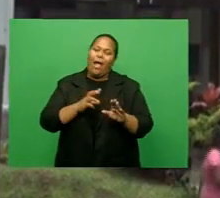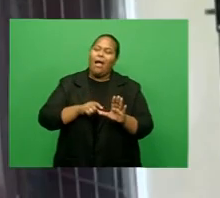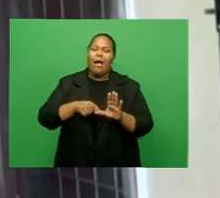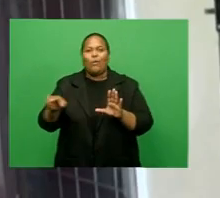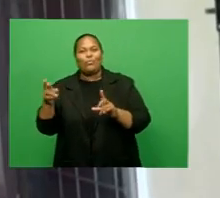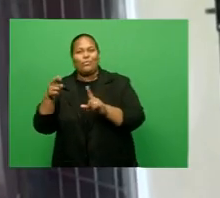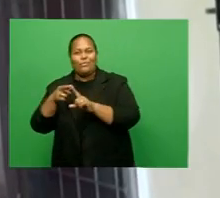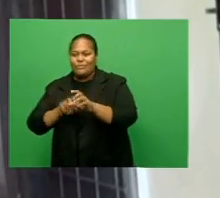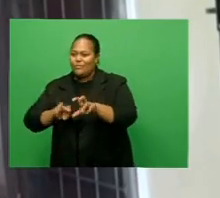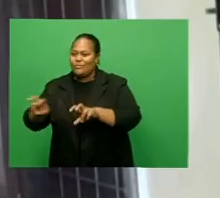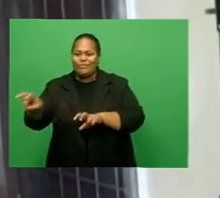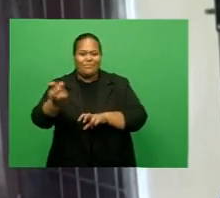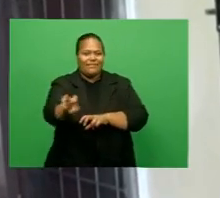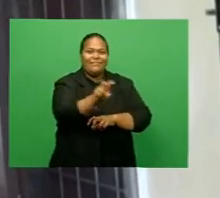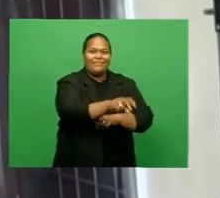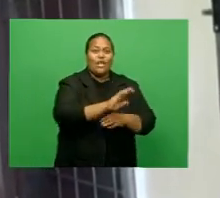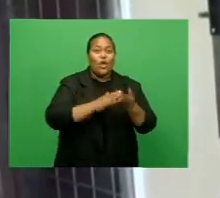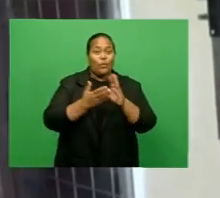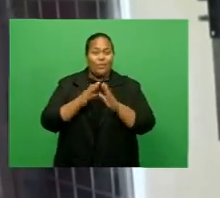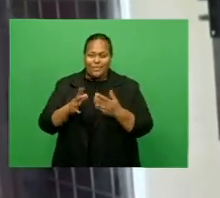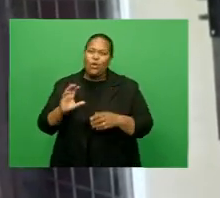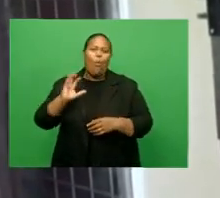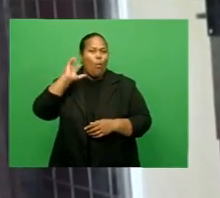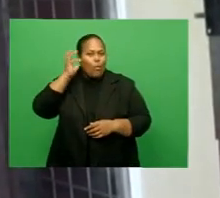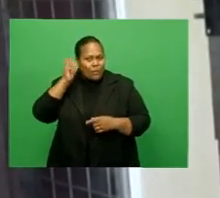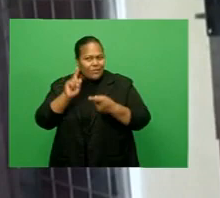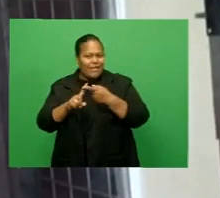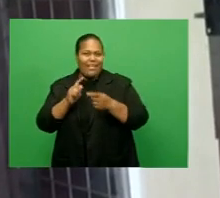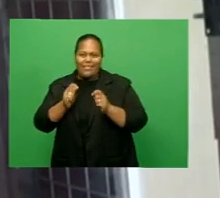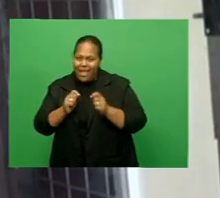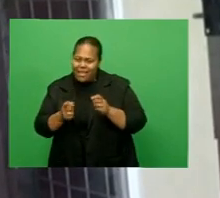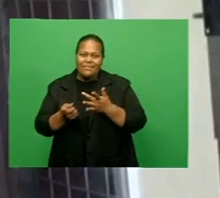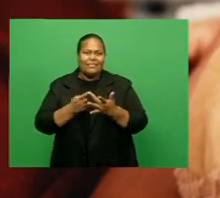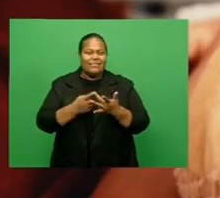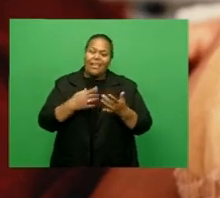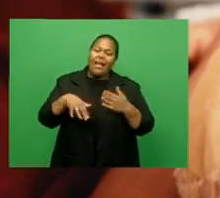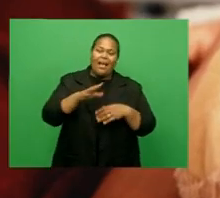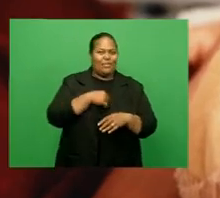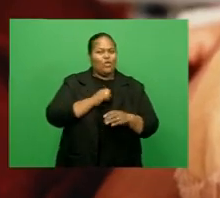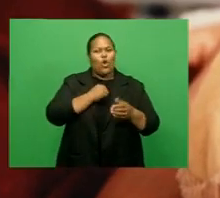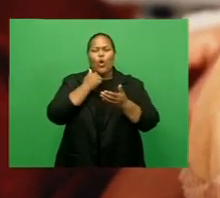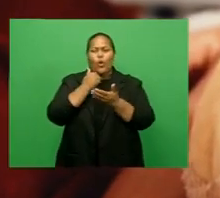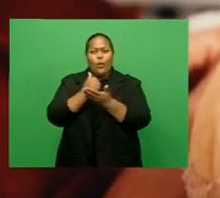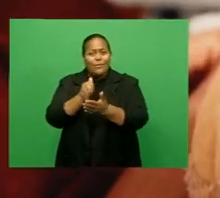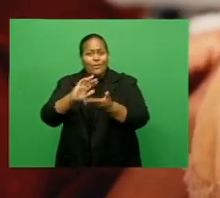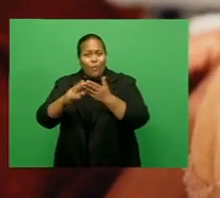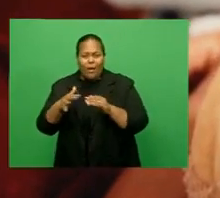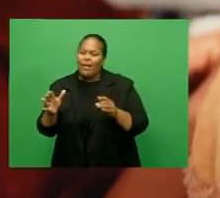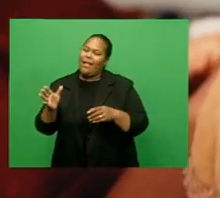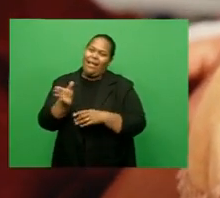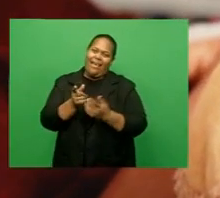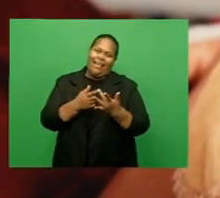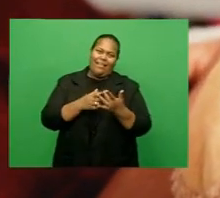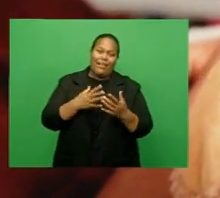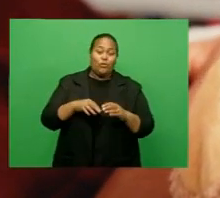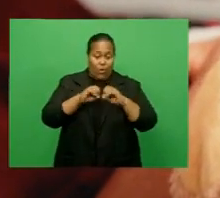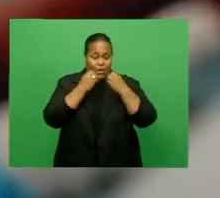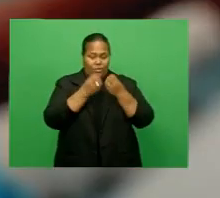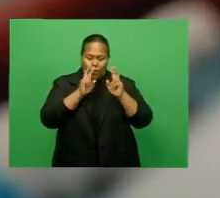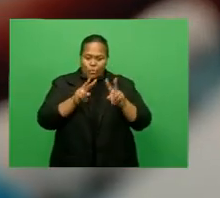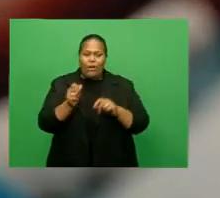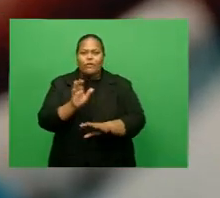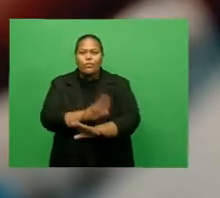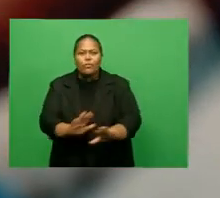outreaches, audiology, physiotherapy, community support. Our receiving office goes as well. The organization looks after children with disabilities at